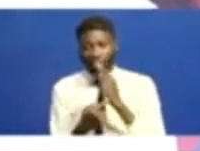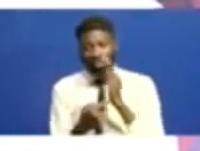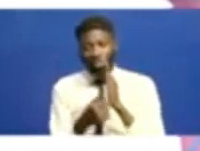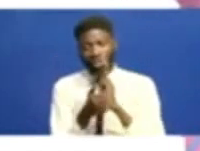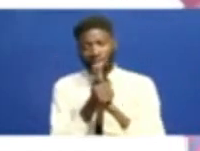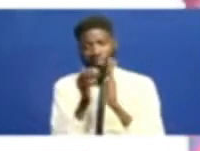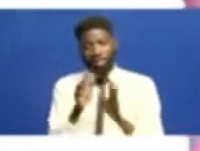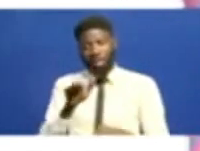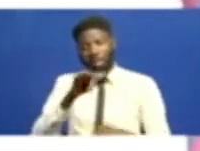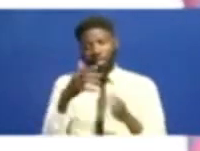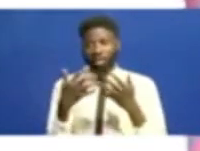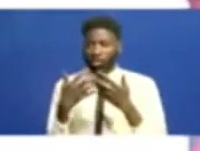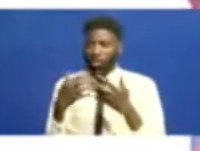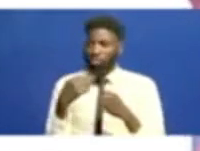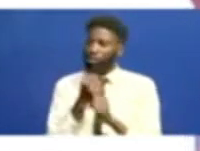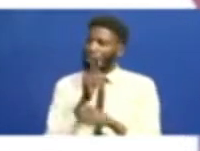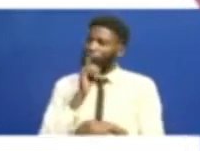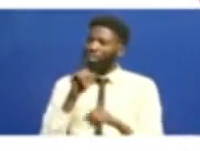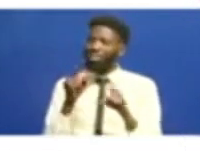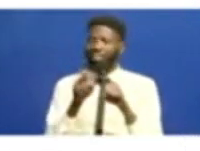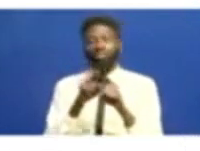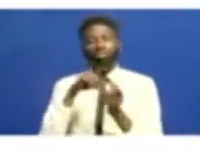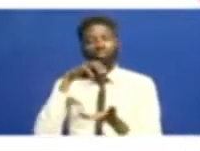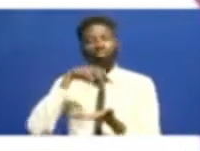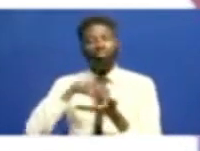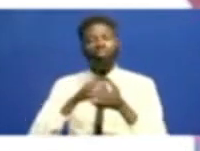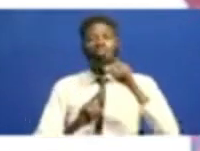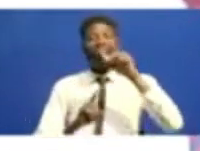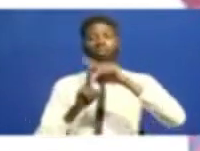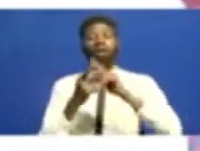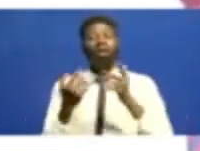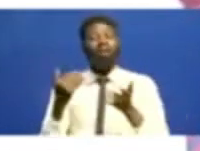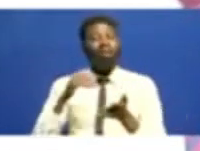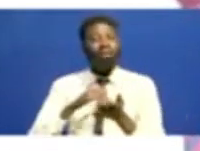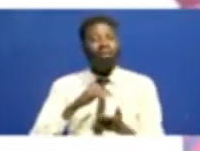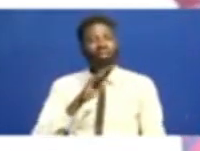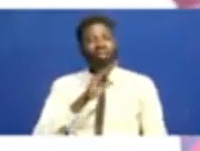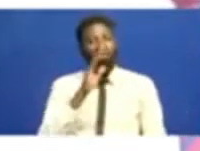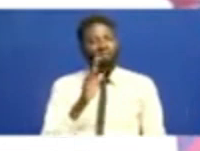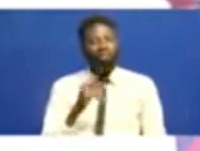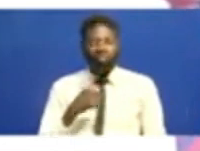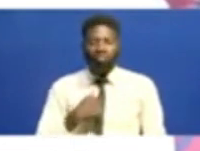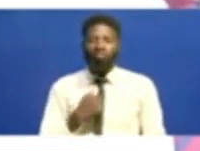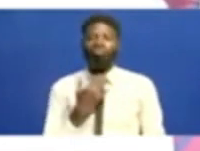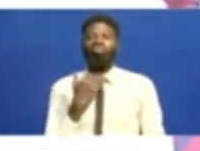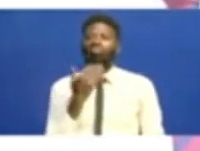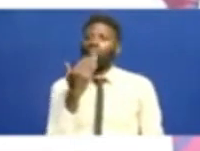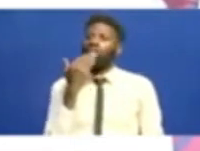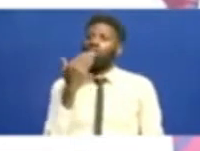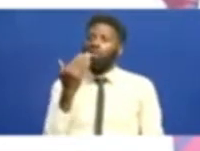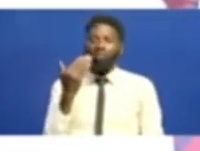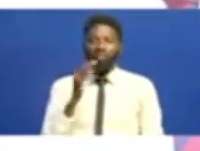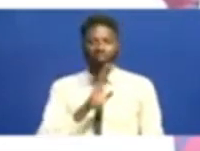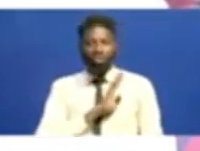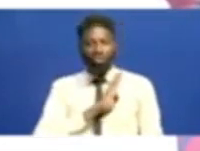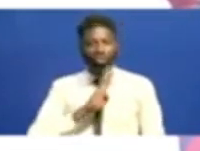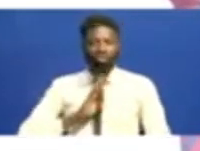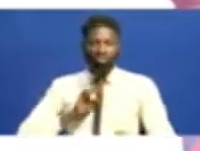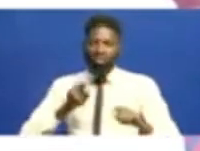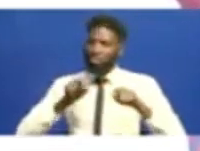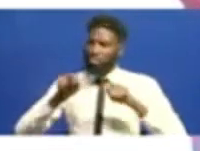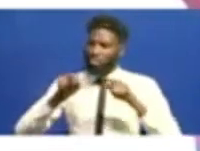to ensure that such incidents do not occur. I want to thank the Board of Management